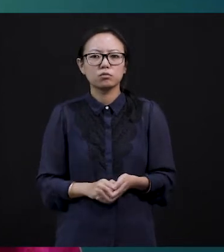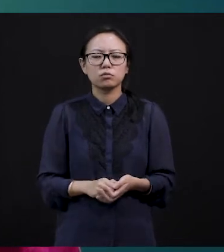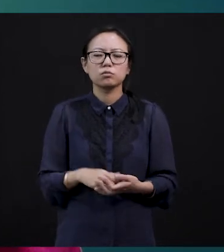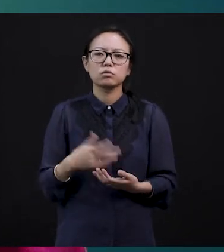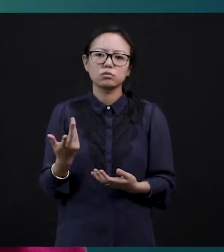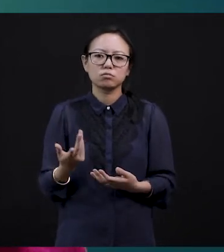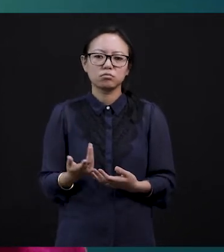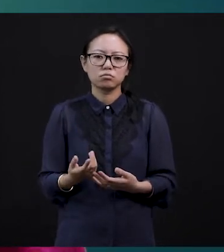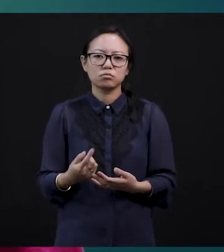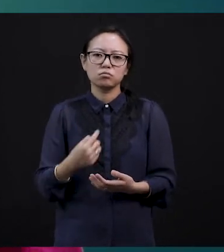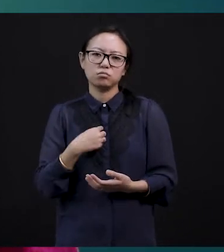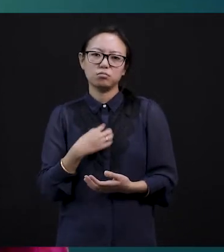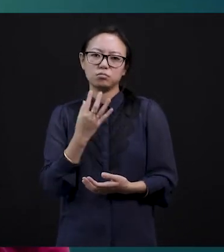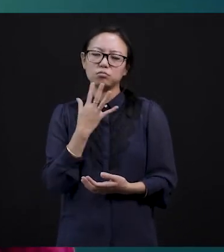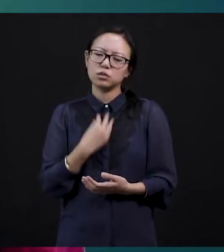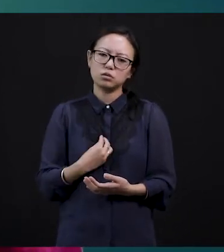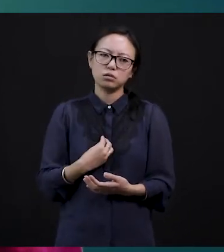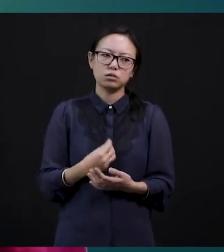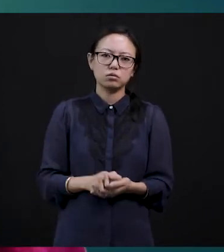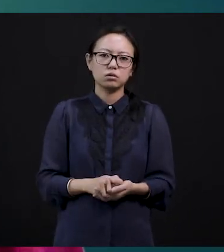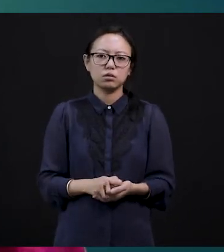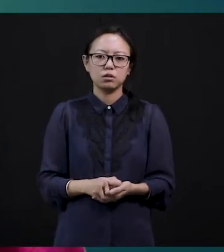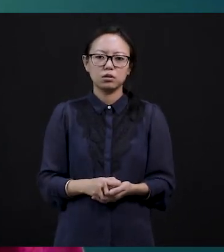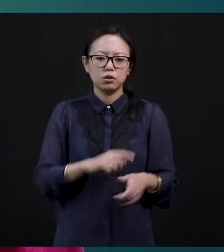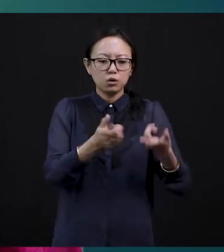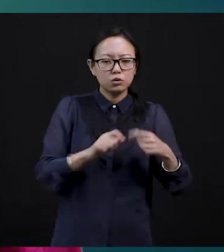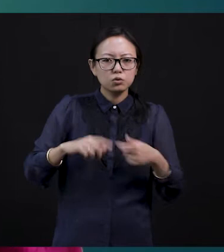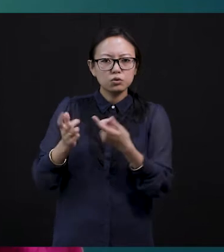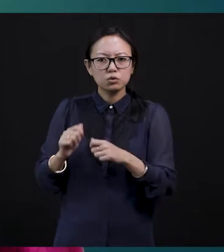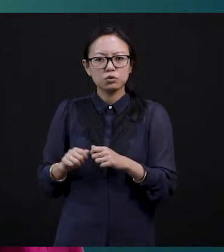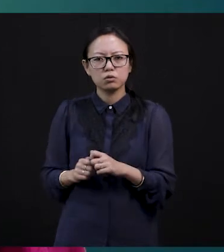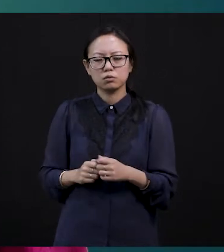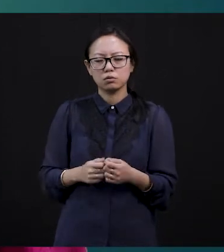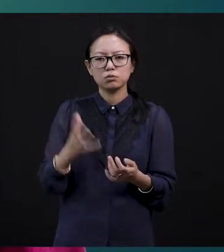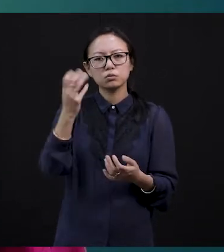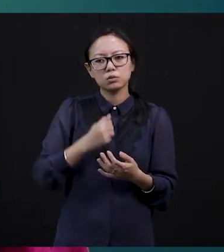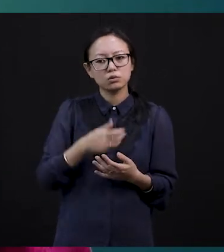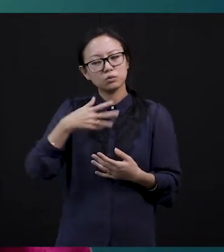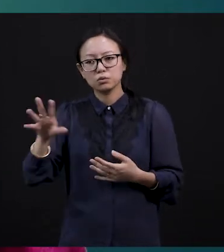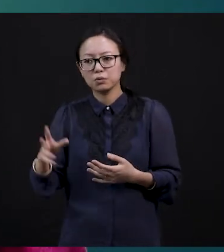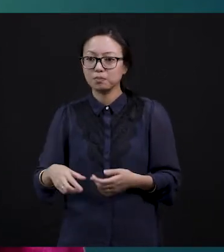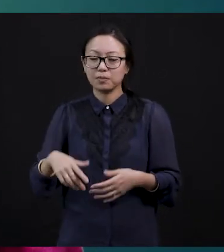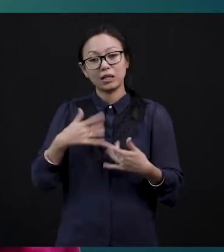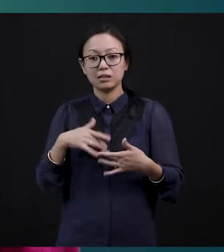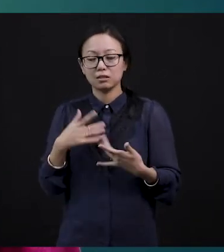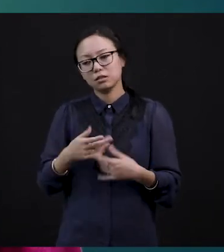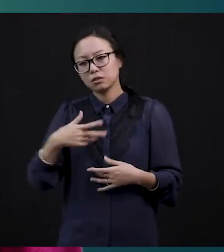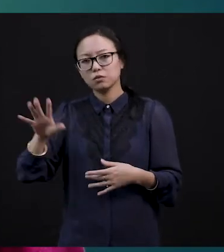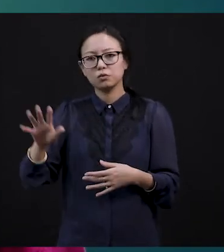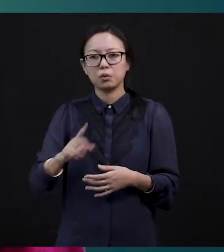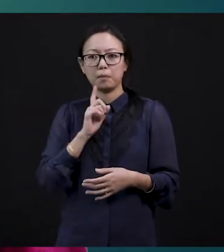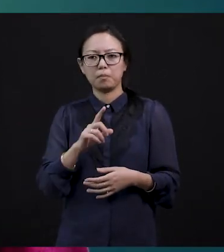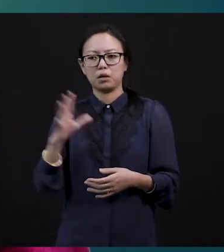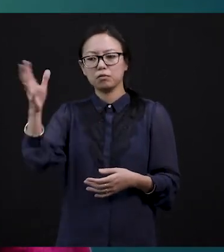also. I went there very excited to buy a pair of shoes and I don't find it. So, uh, these are